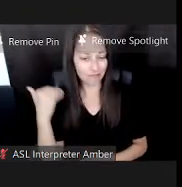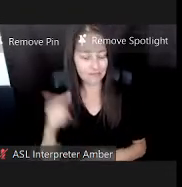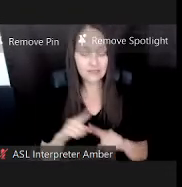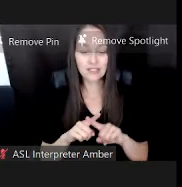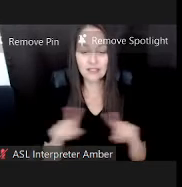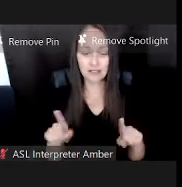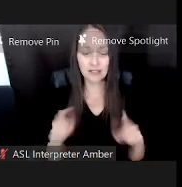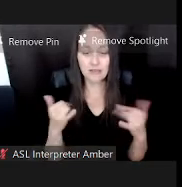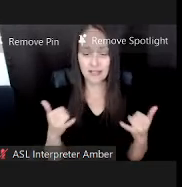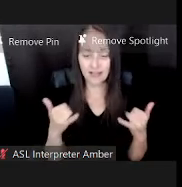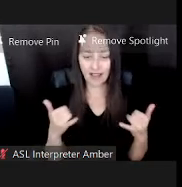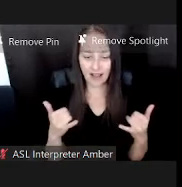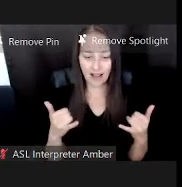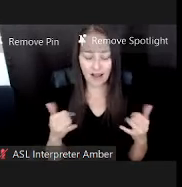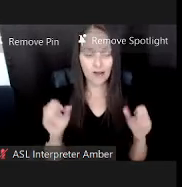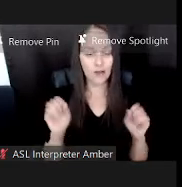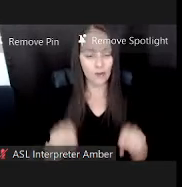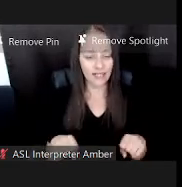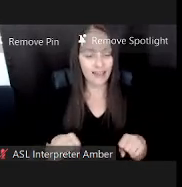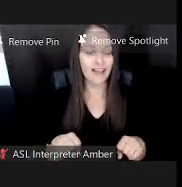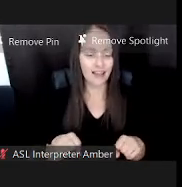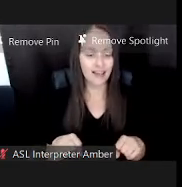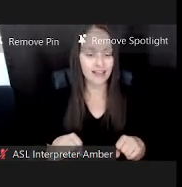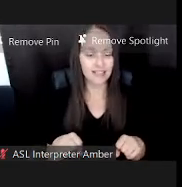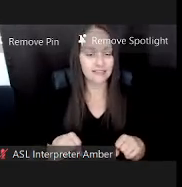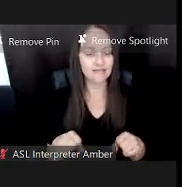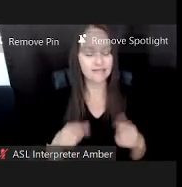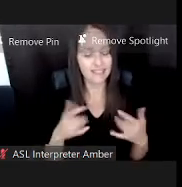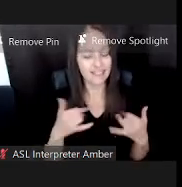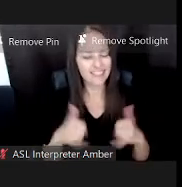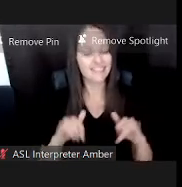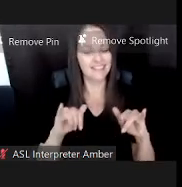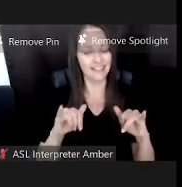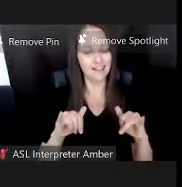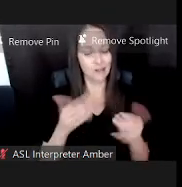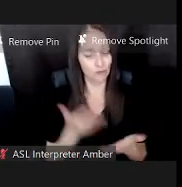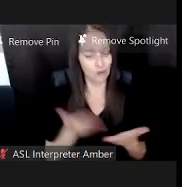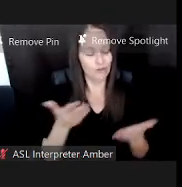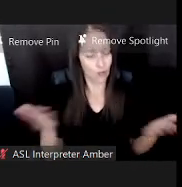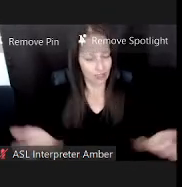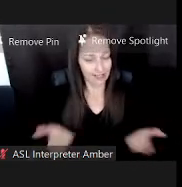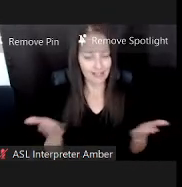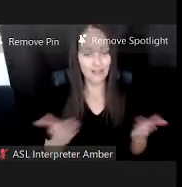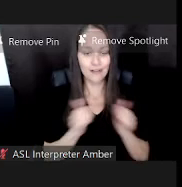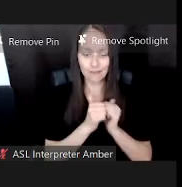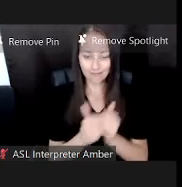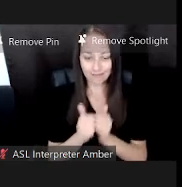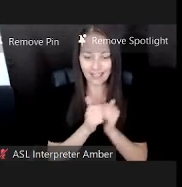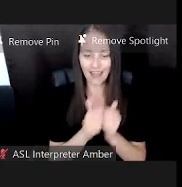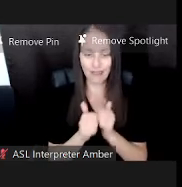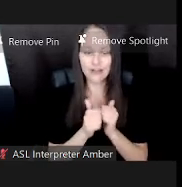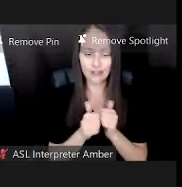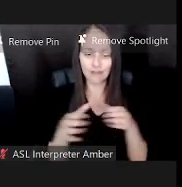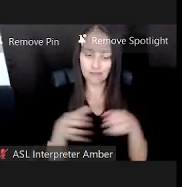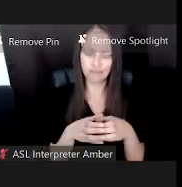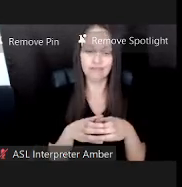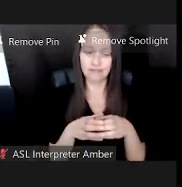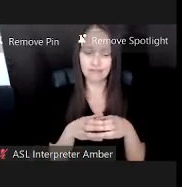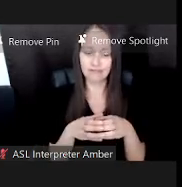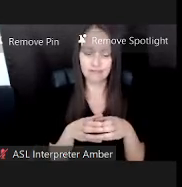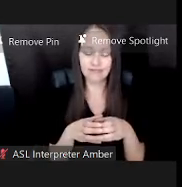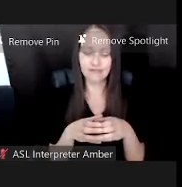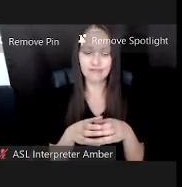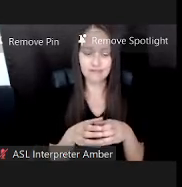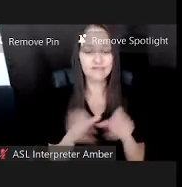absolutely expand a sense of saying, we're still here in solidarity with one another in order to carry